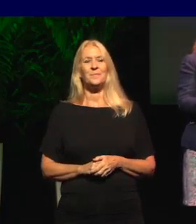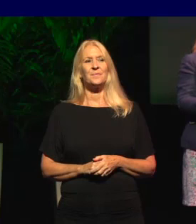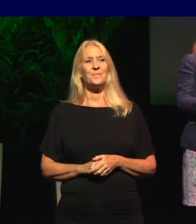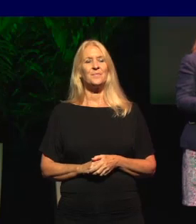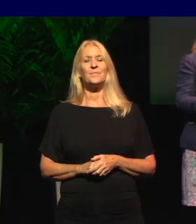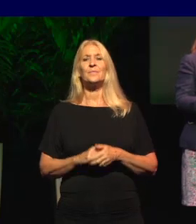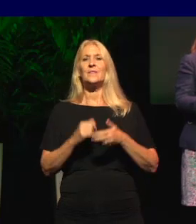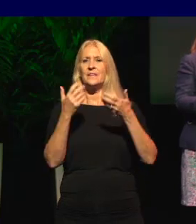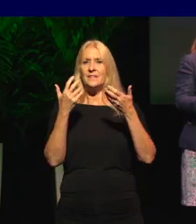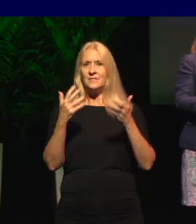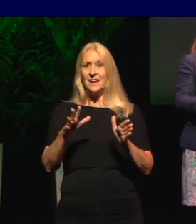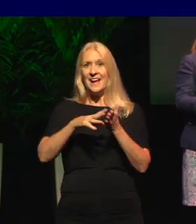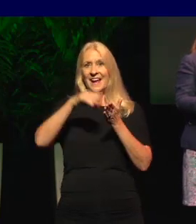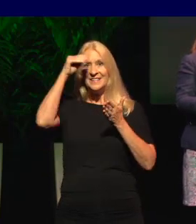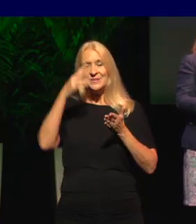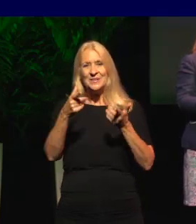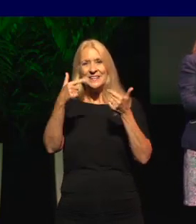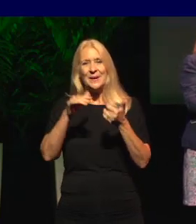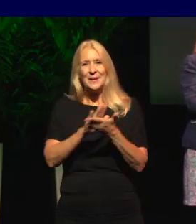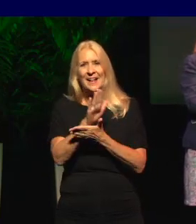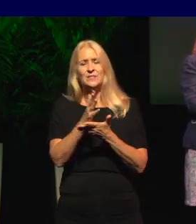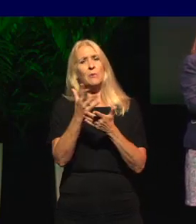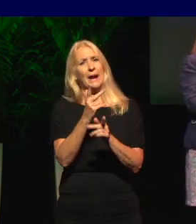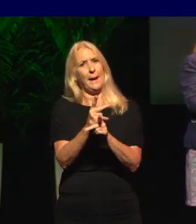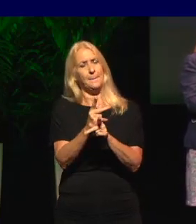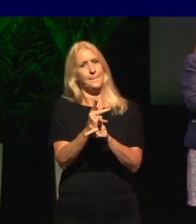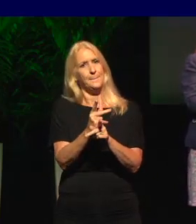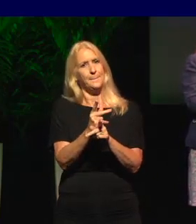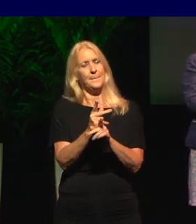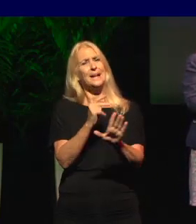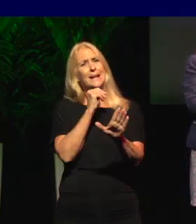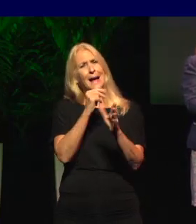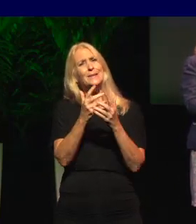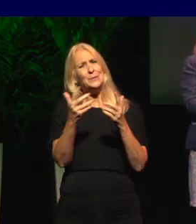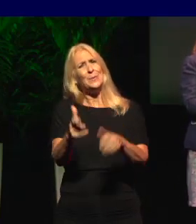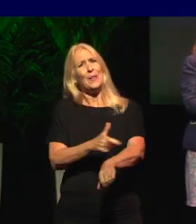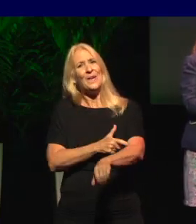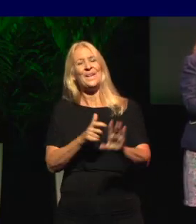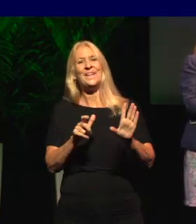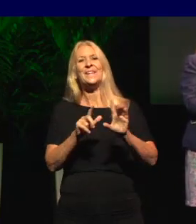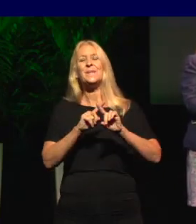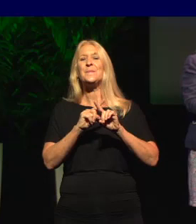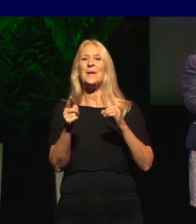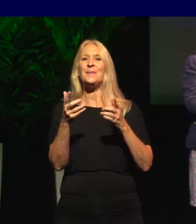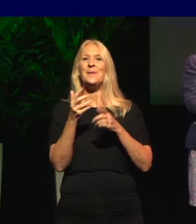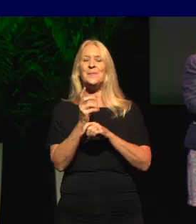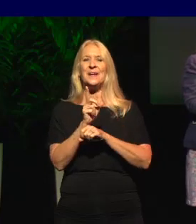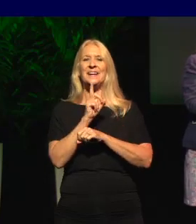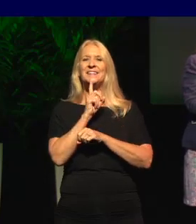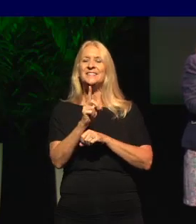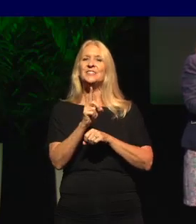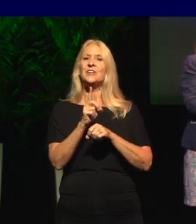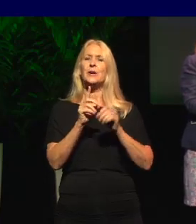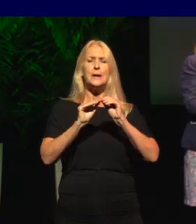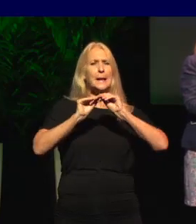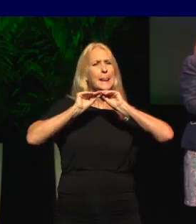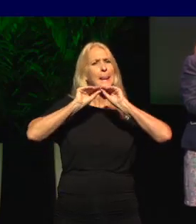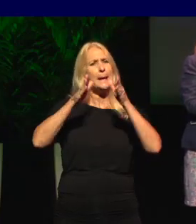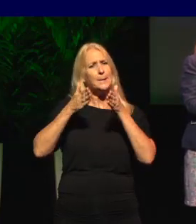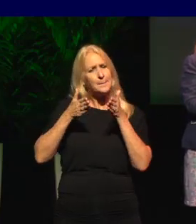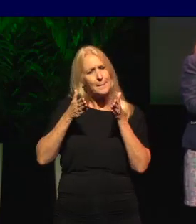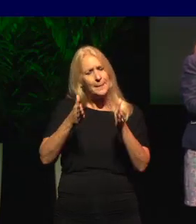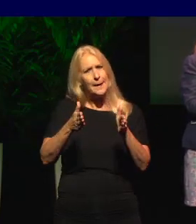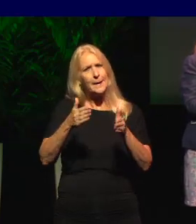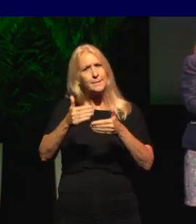Once we get our students in the door, though, we want to keep them, but not for too long. So we want to make sure that we are building clear paths